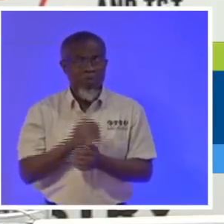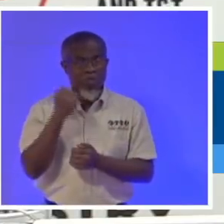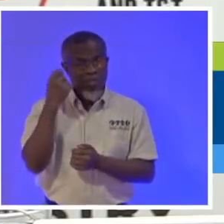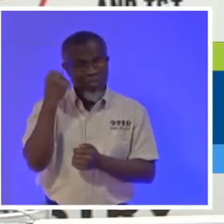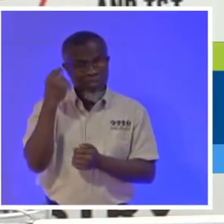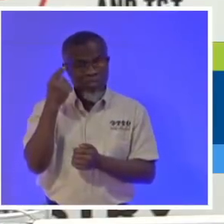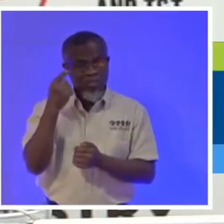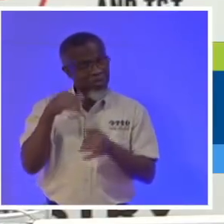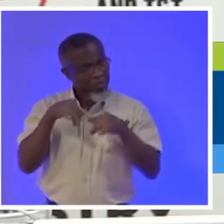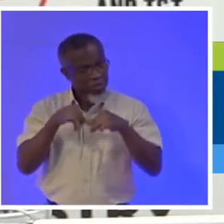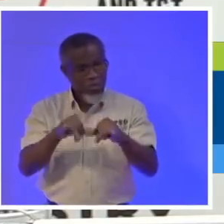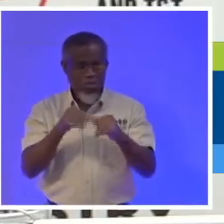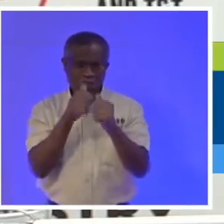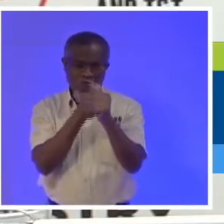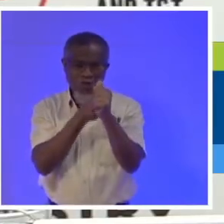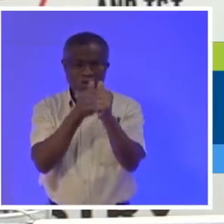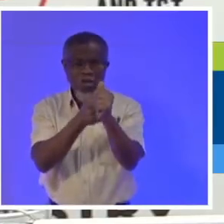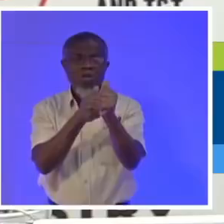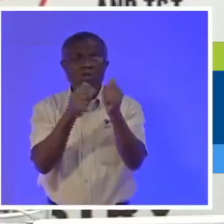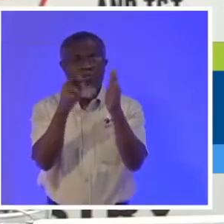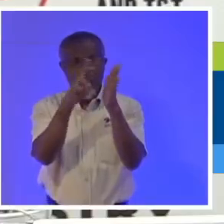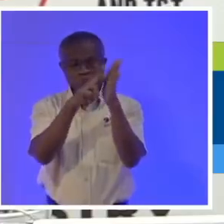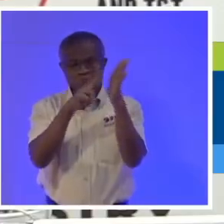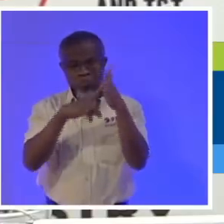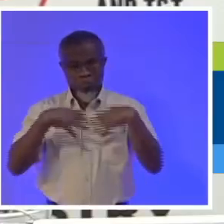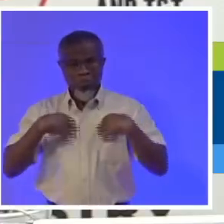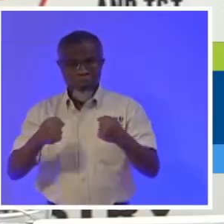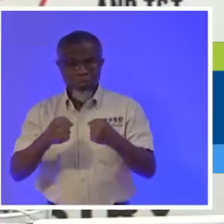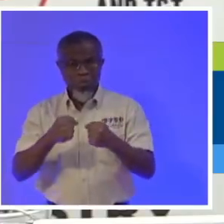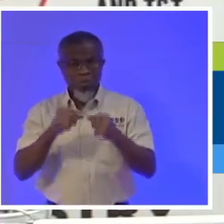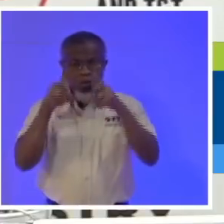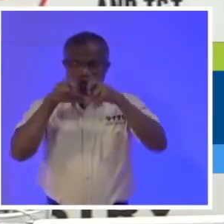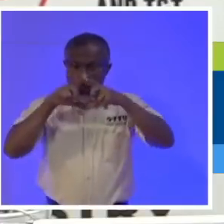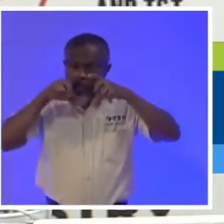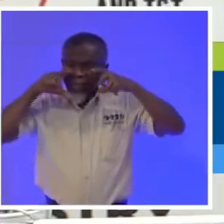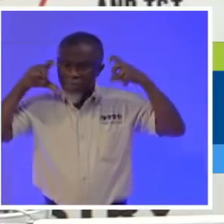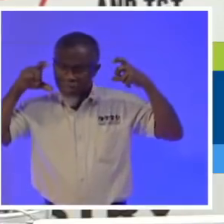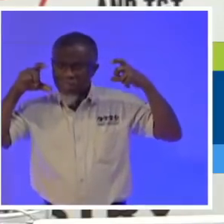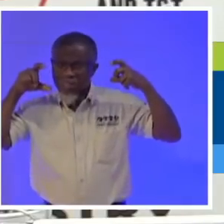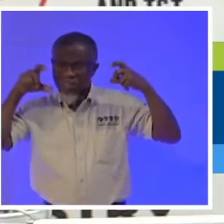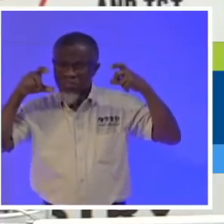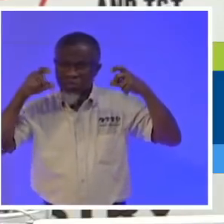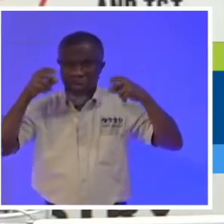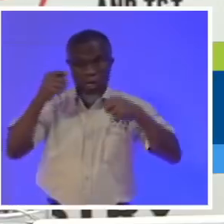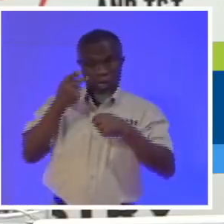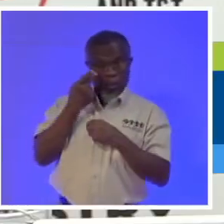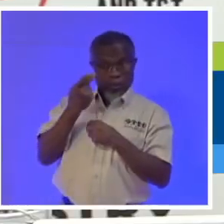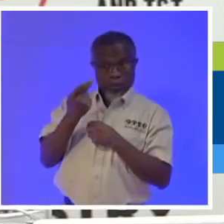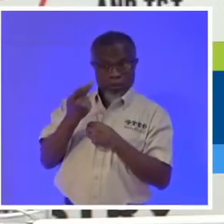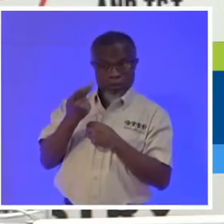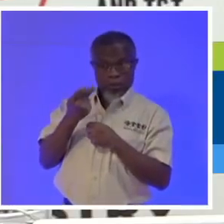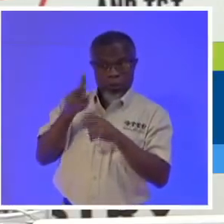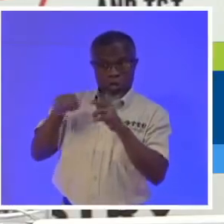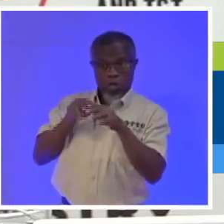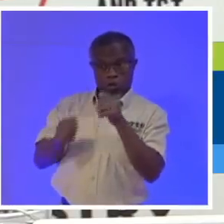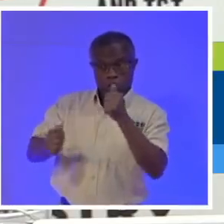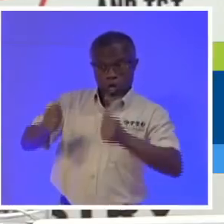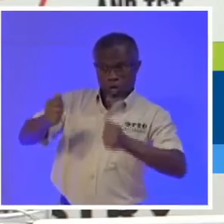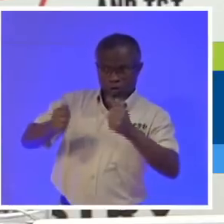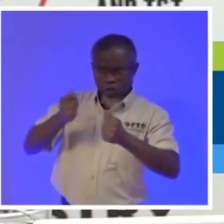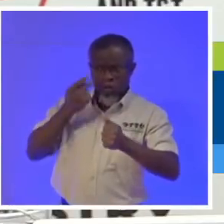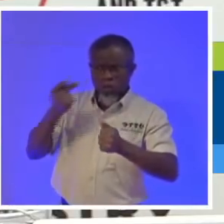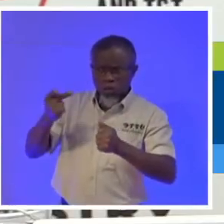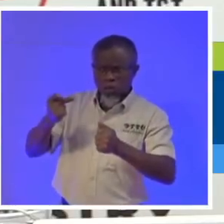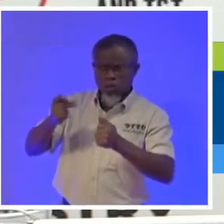continue to wear masks, because I am noticing when I walk and drive through areas that the general